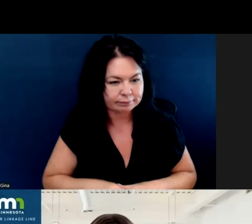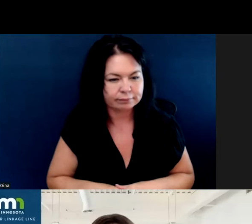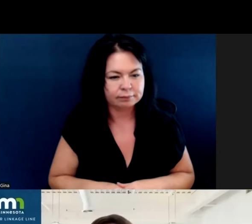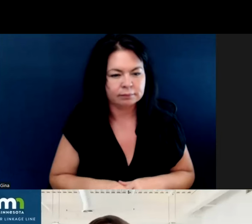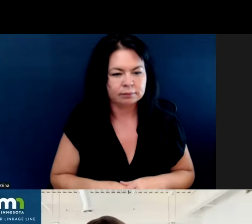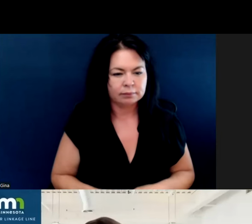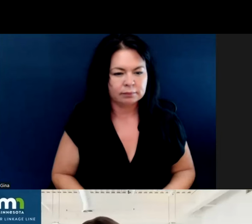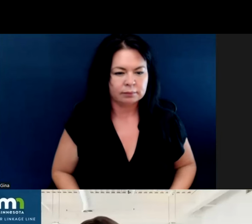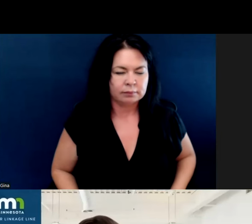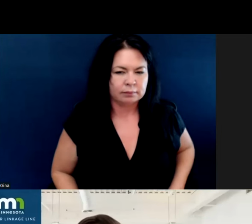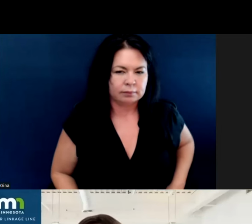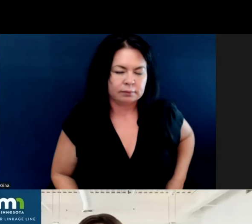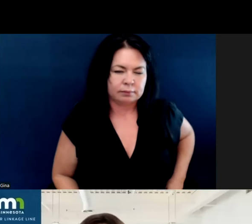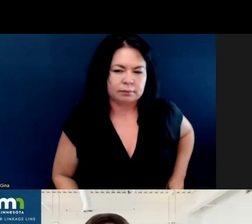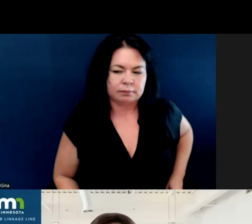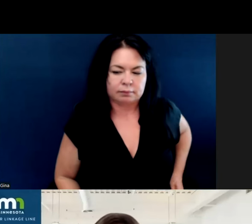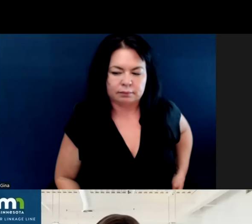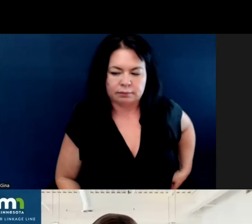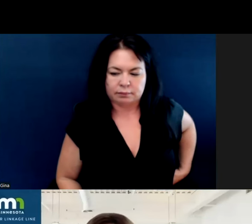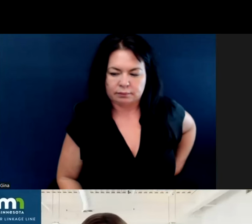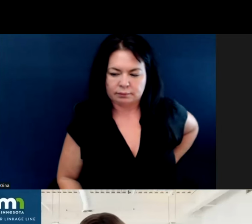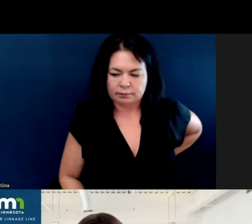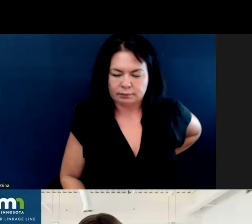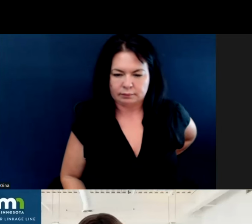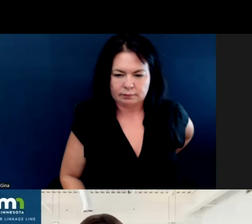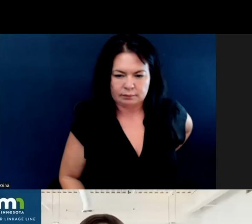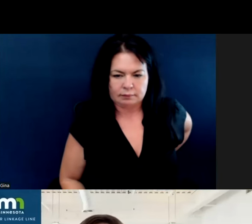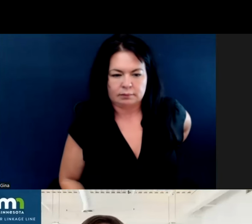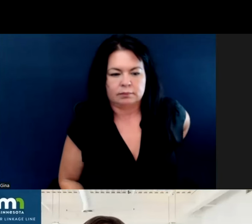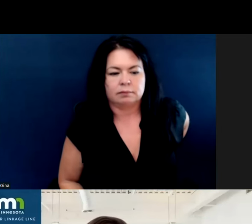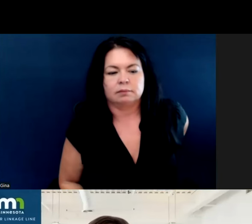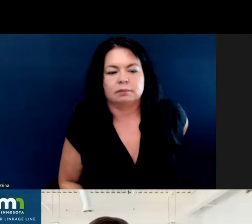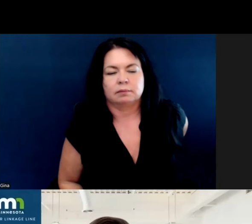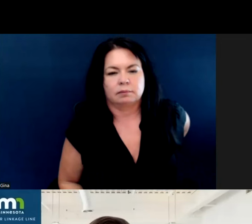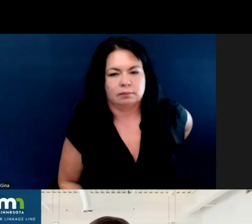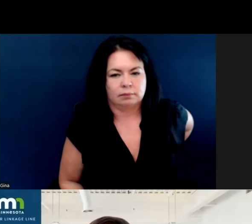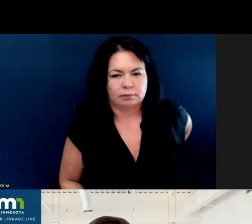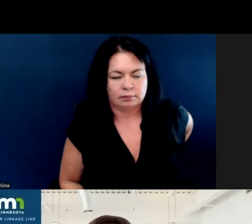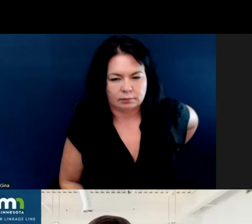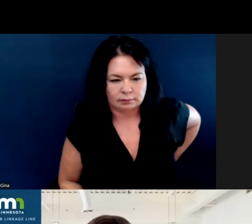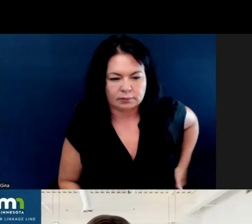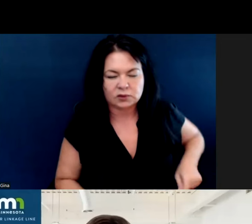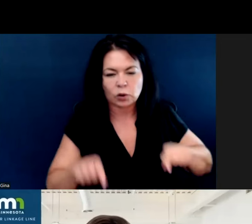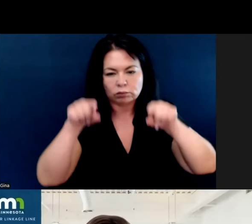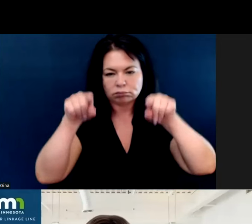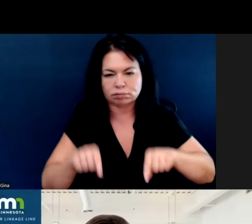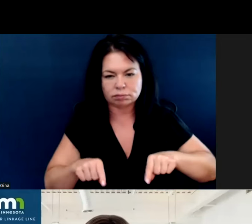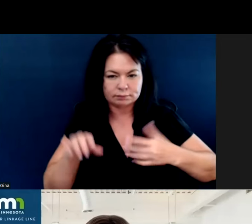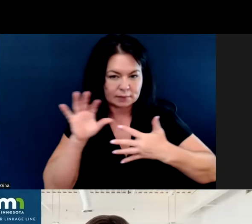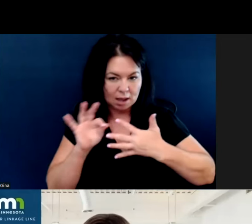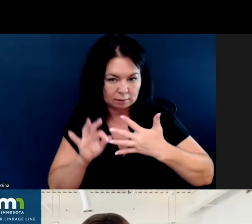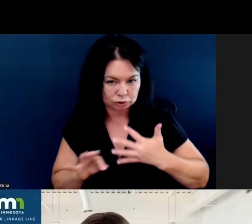All right, so now, we've talked through the options here, and the question now